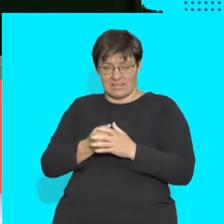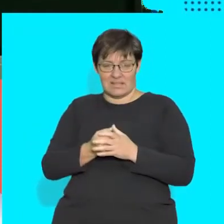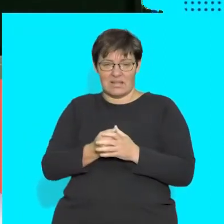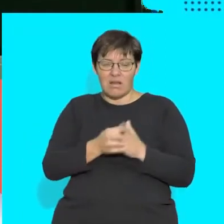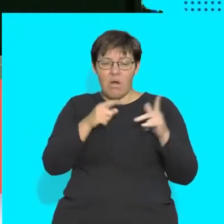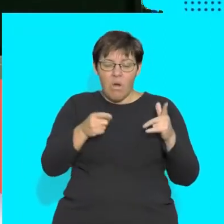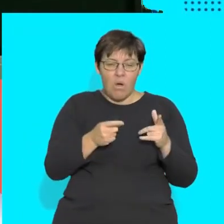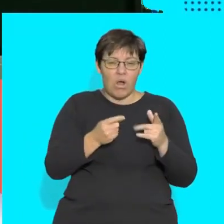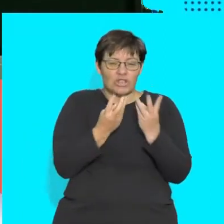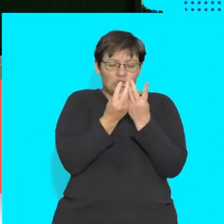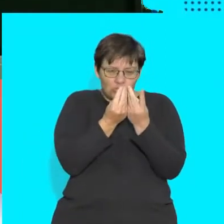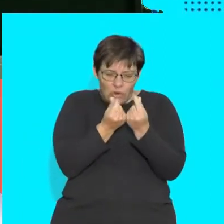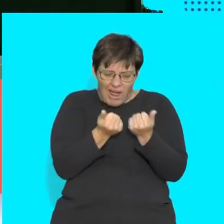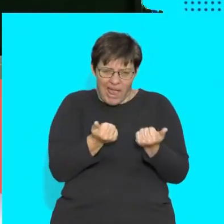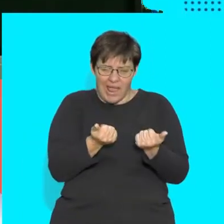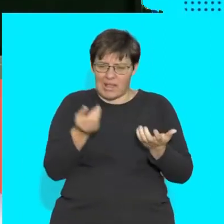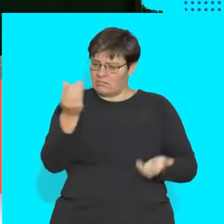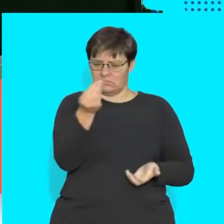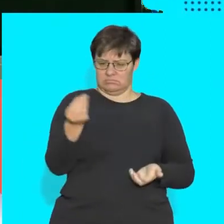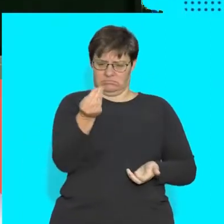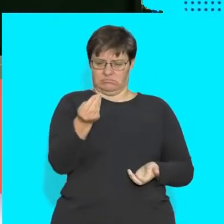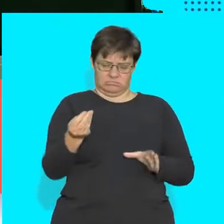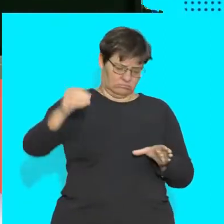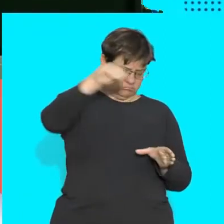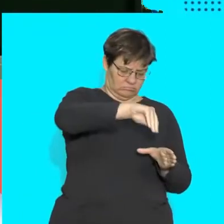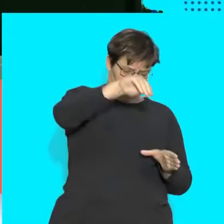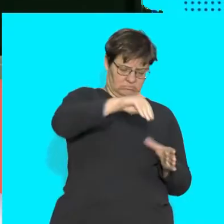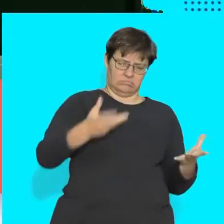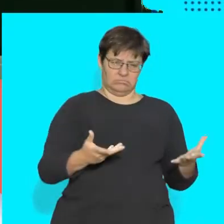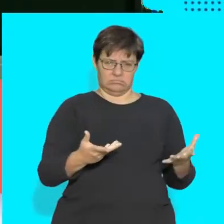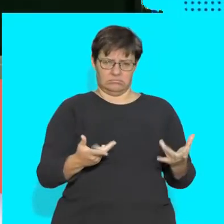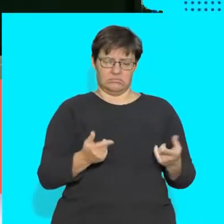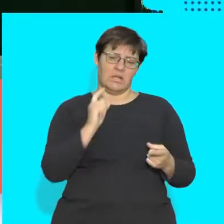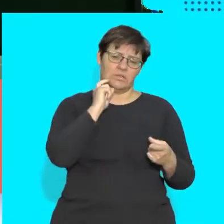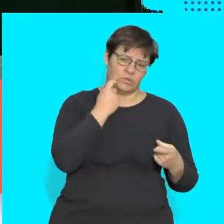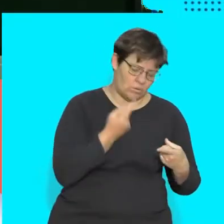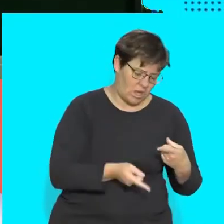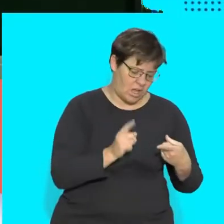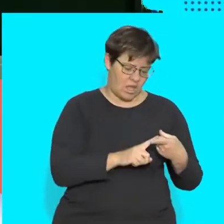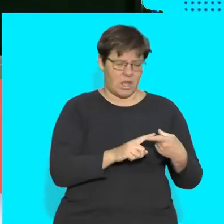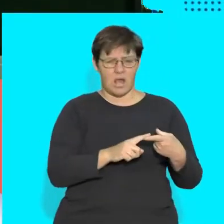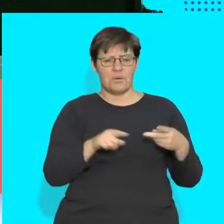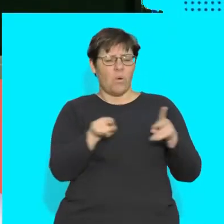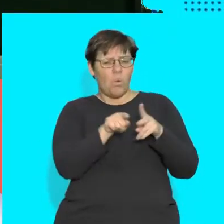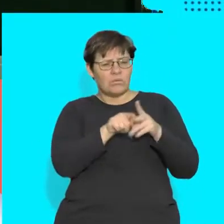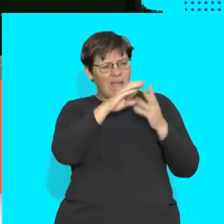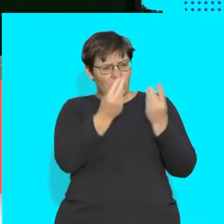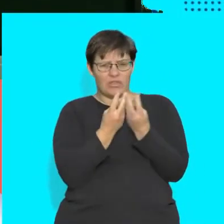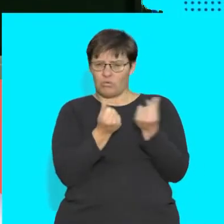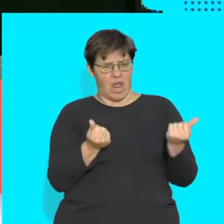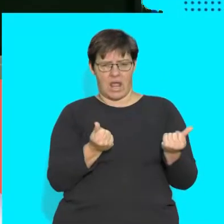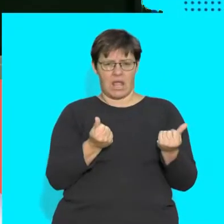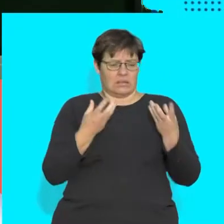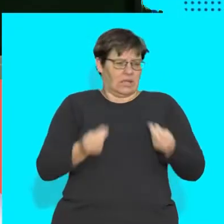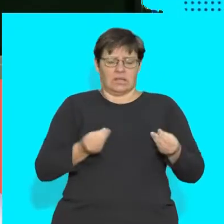all dried stuff in it. What do I mean by dried stuff? There's sugars, right? But all of it is dry. So